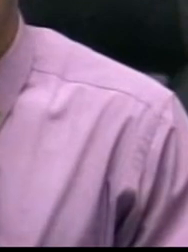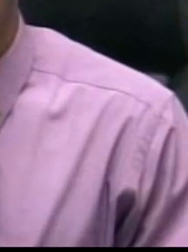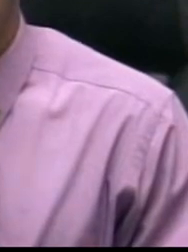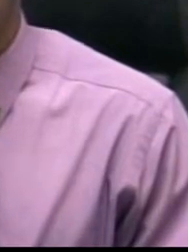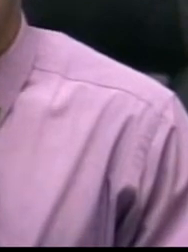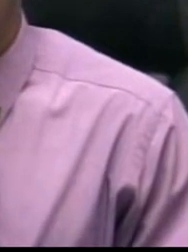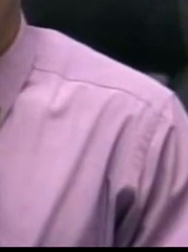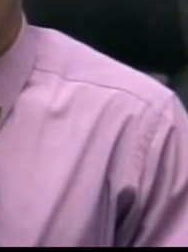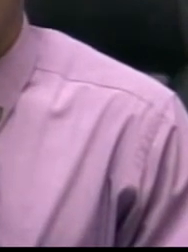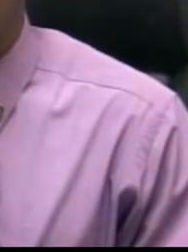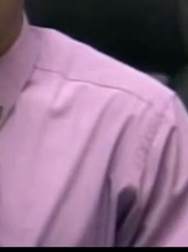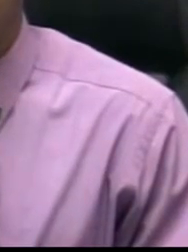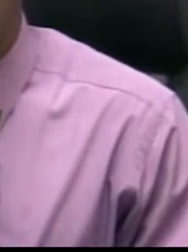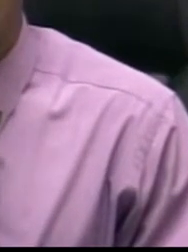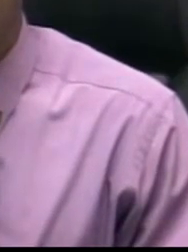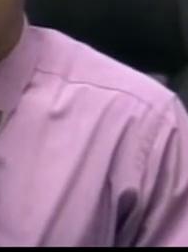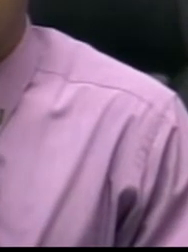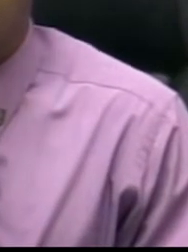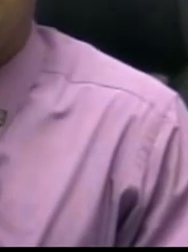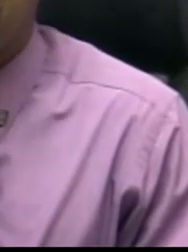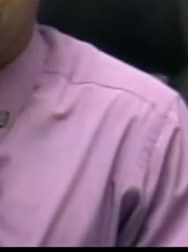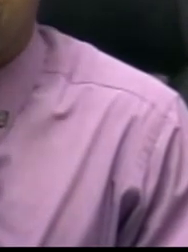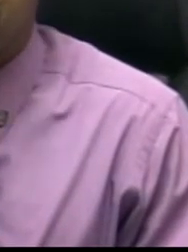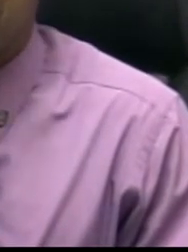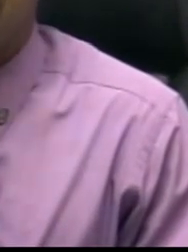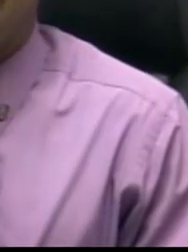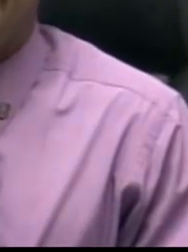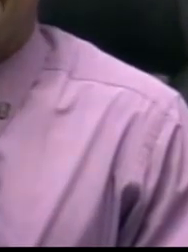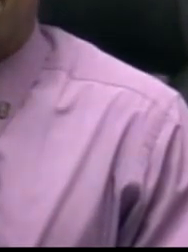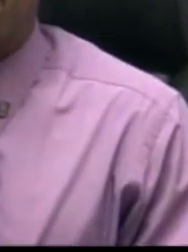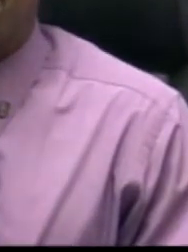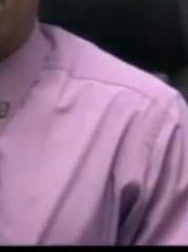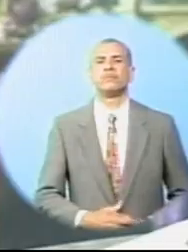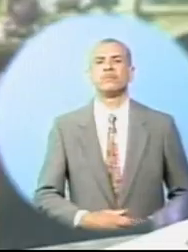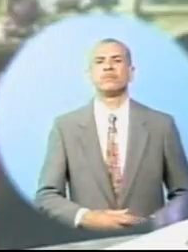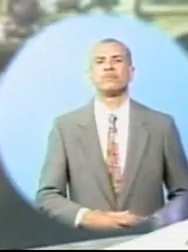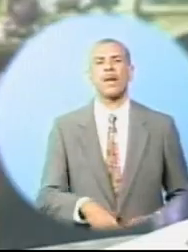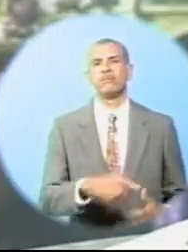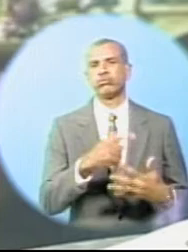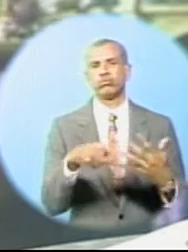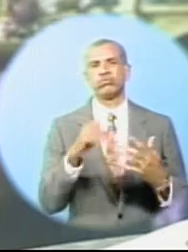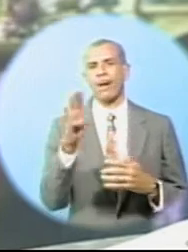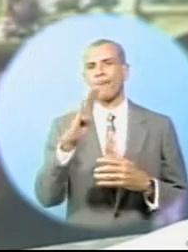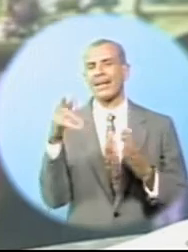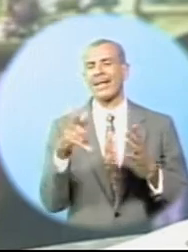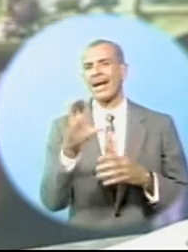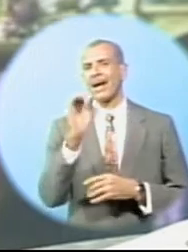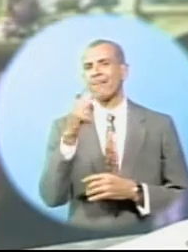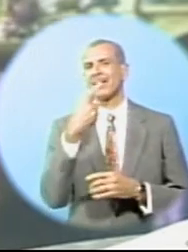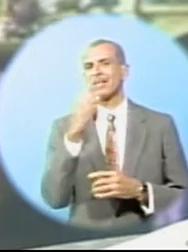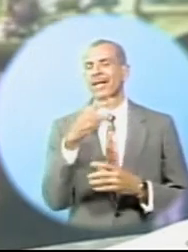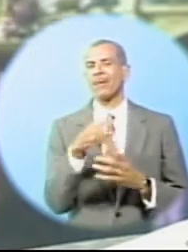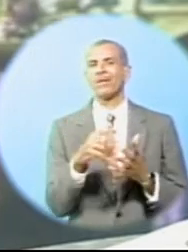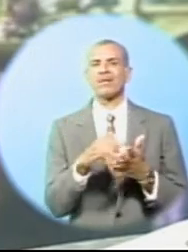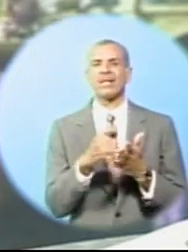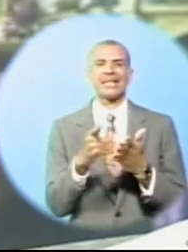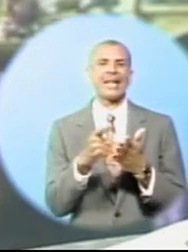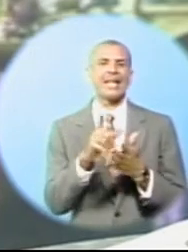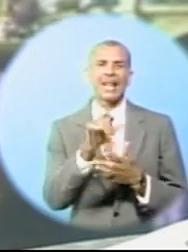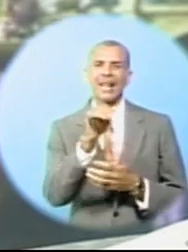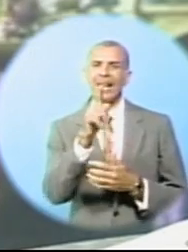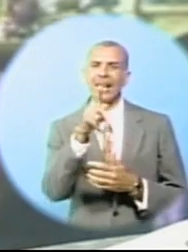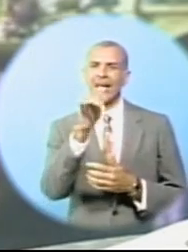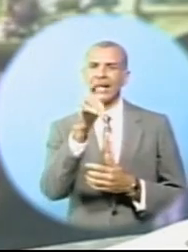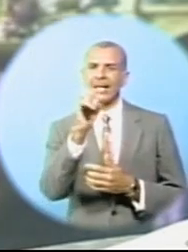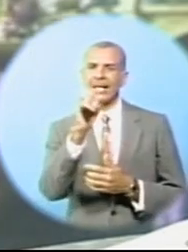same goals. So why it is that we can't get along better in pursuit of those goals? Several Barbadian companies have been listed in the leaked